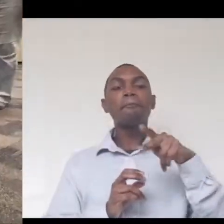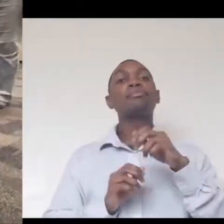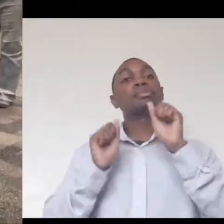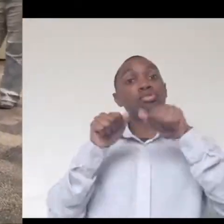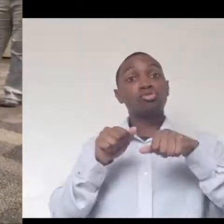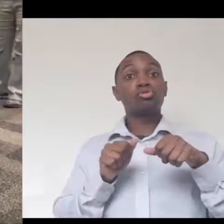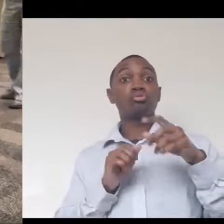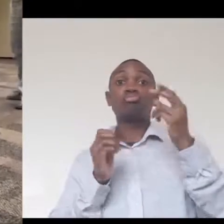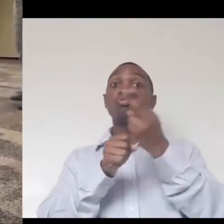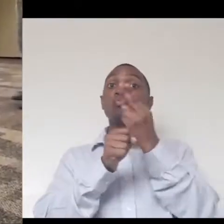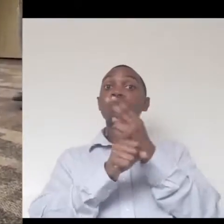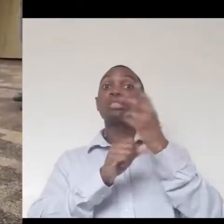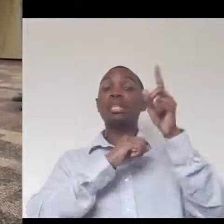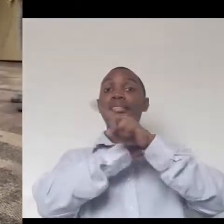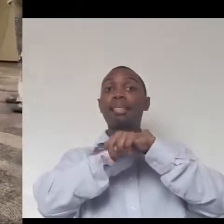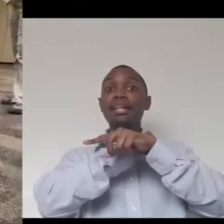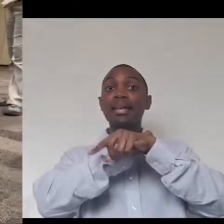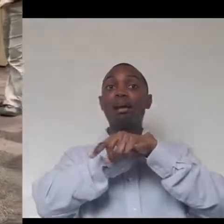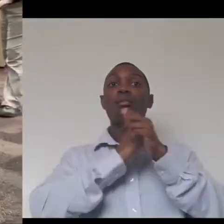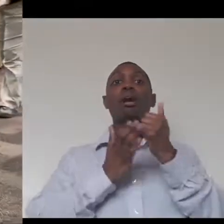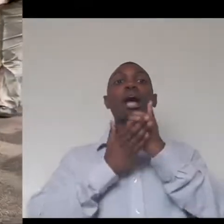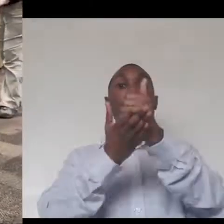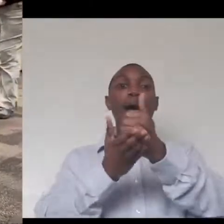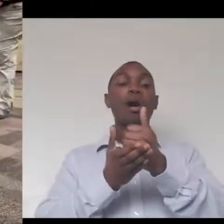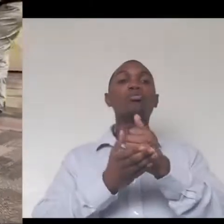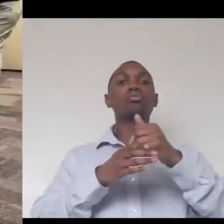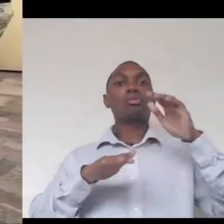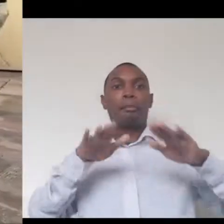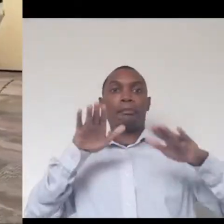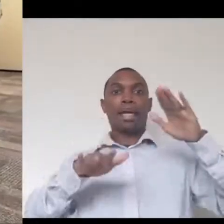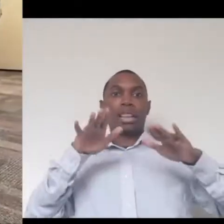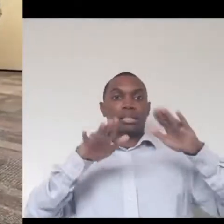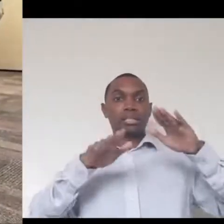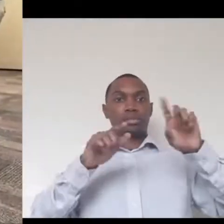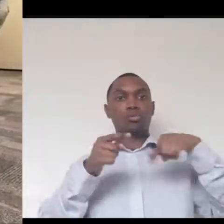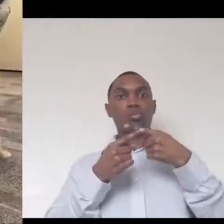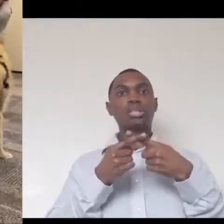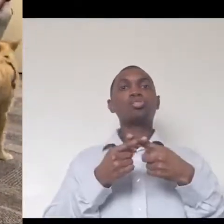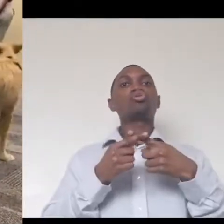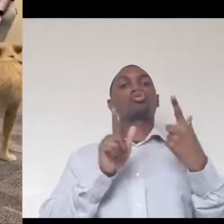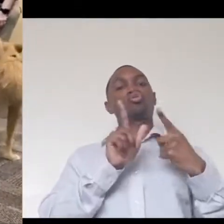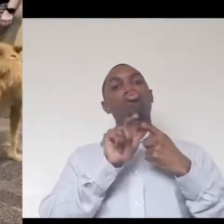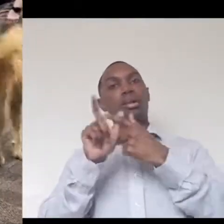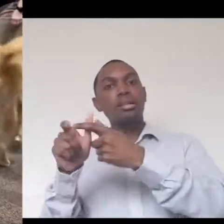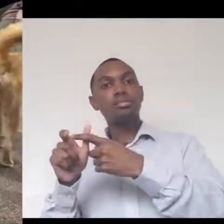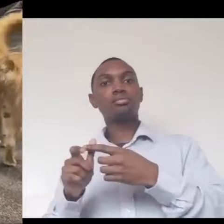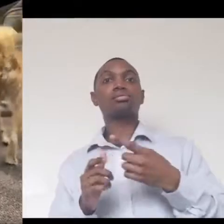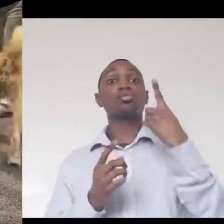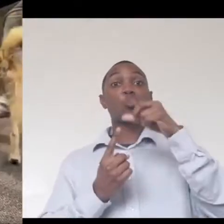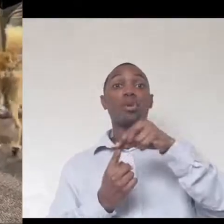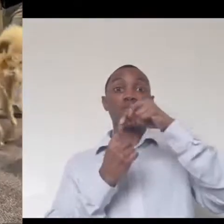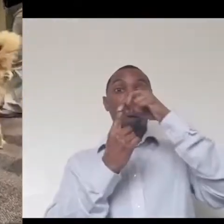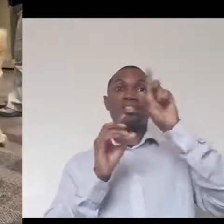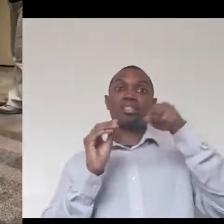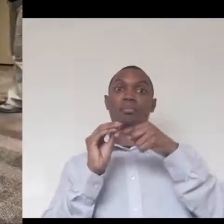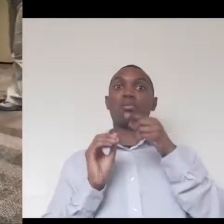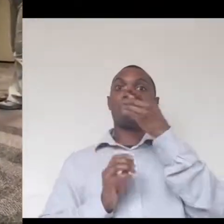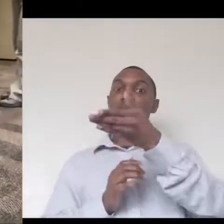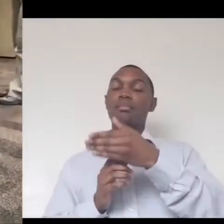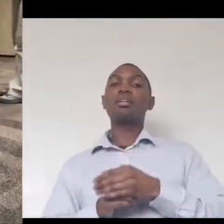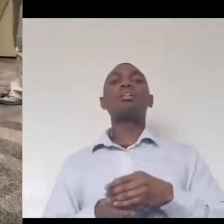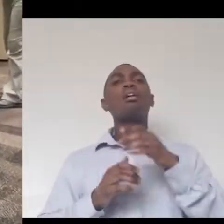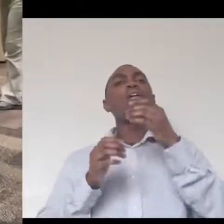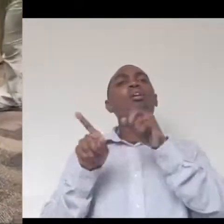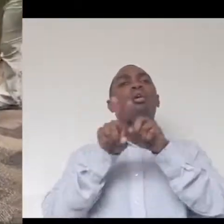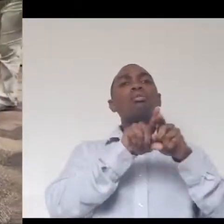tail to help her keep her balance as she's running around. That's one unique thing about them. You'll also notice, if you look at her paws